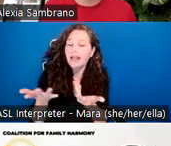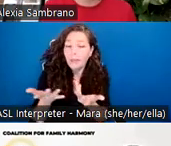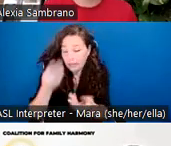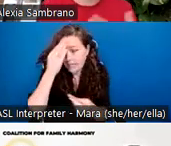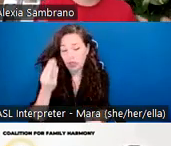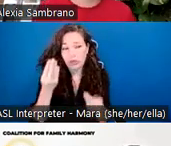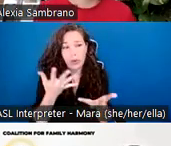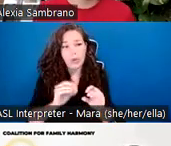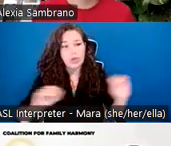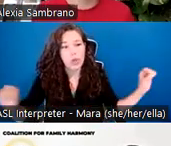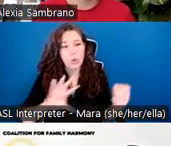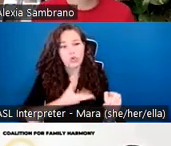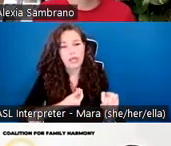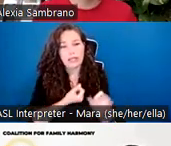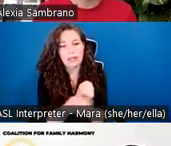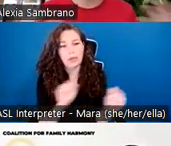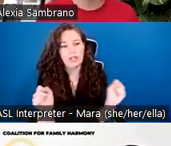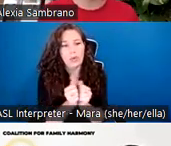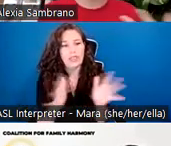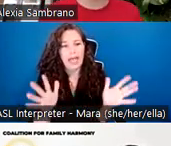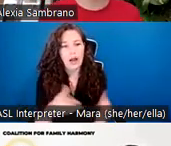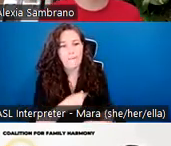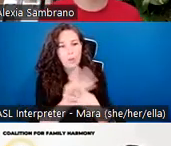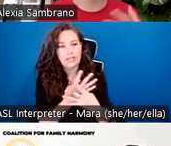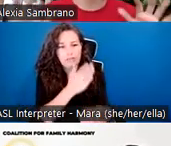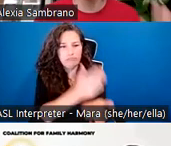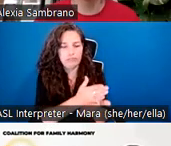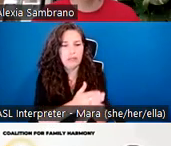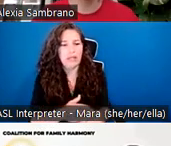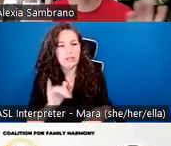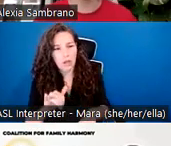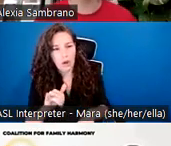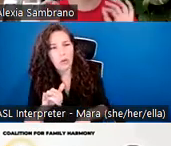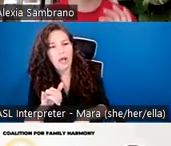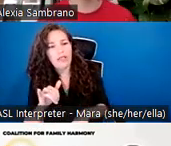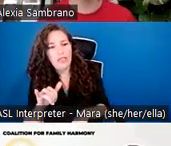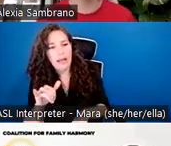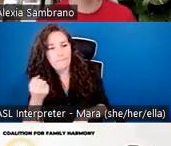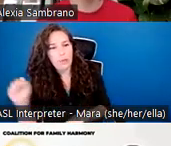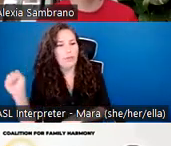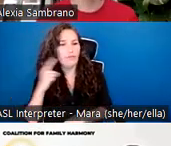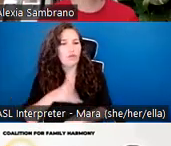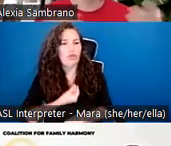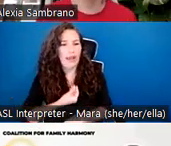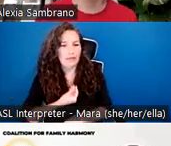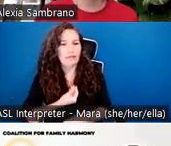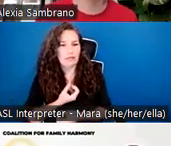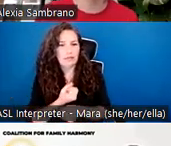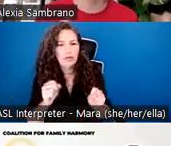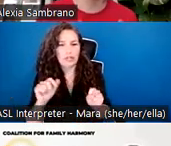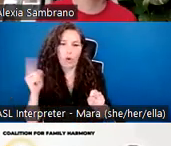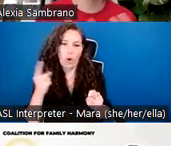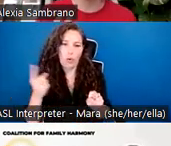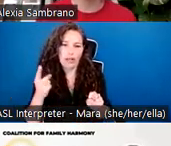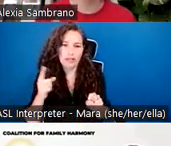trans liberation without prison abolition. So the movement of trans liberation has always had abolition at its core. So our current historical